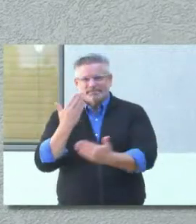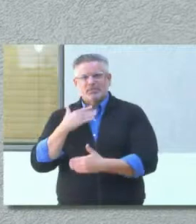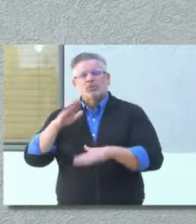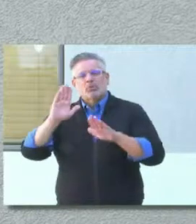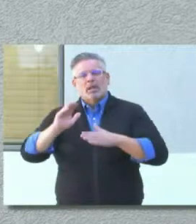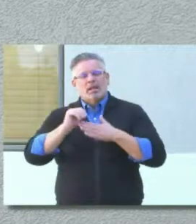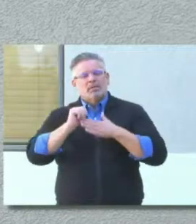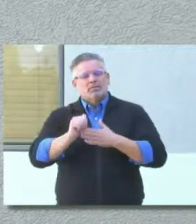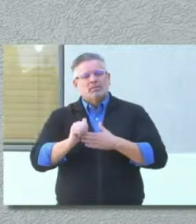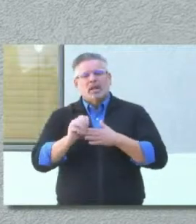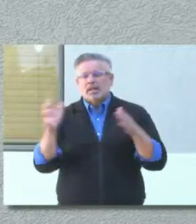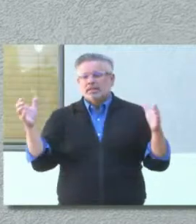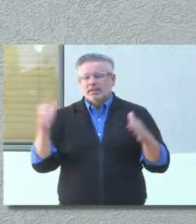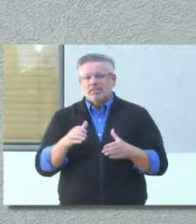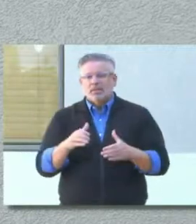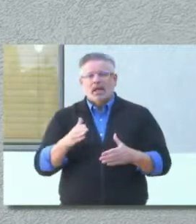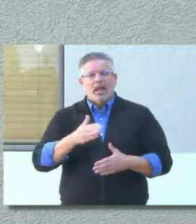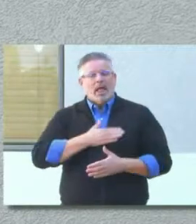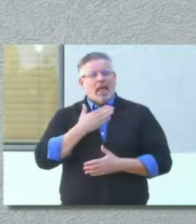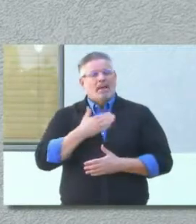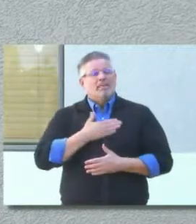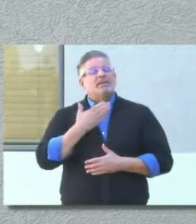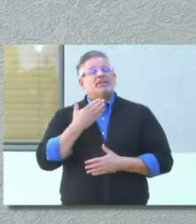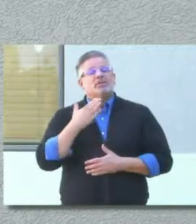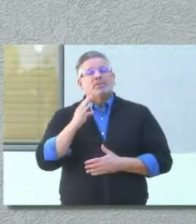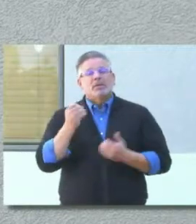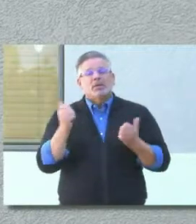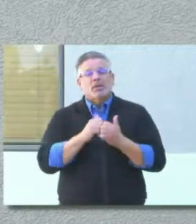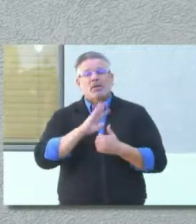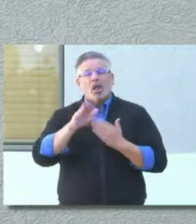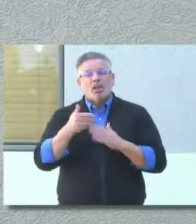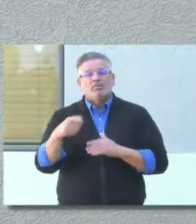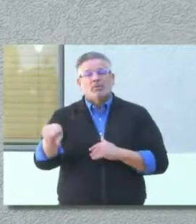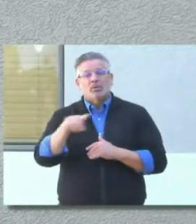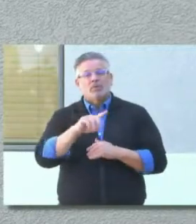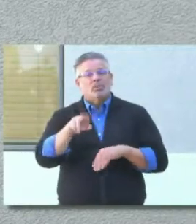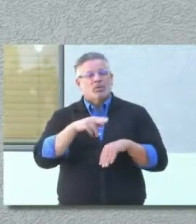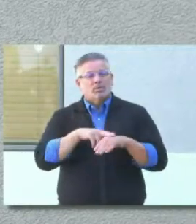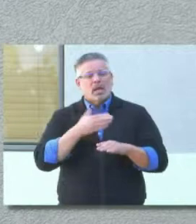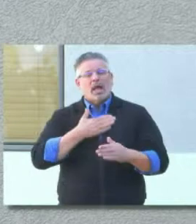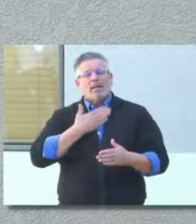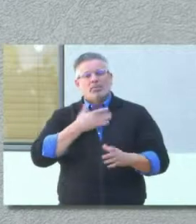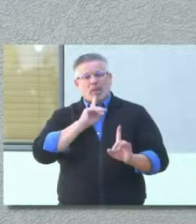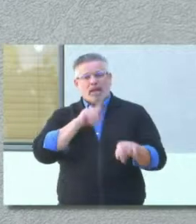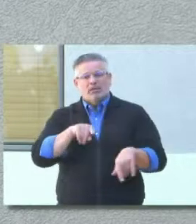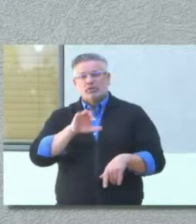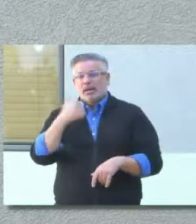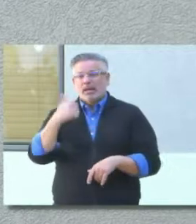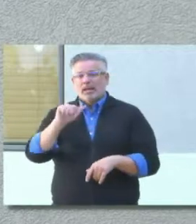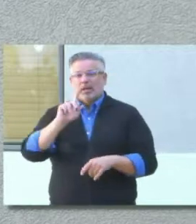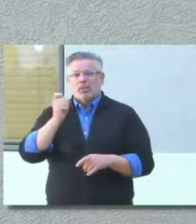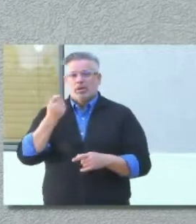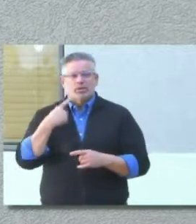incredible leadership assembled, and we're happy to be here with all of you, and of course, happy to answer any questions.